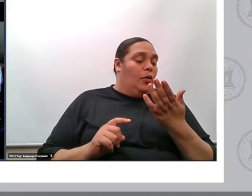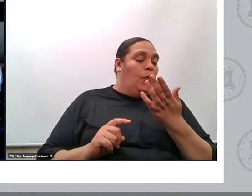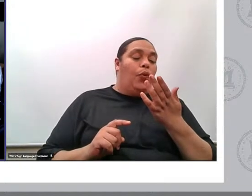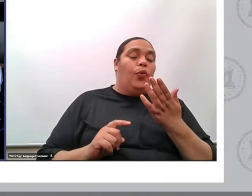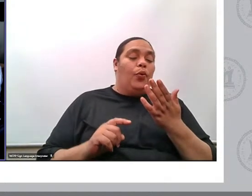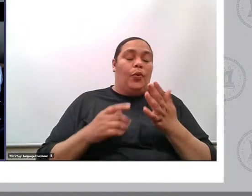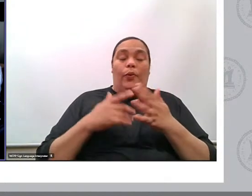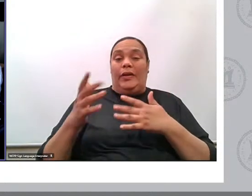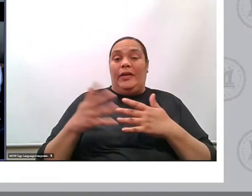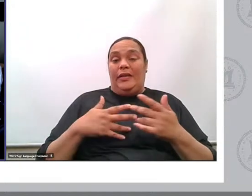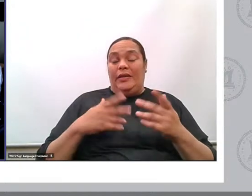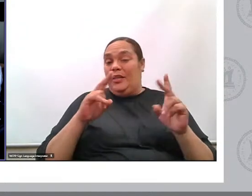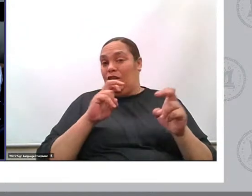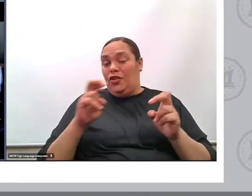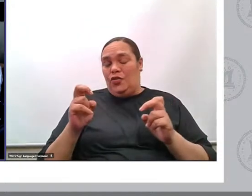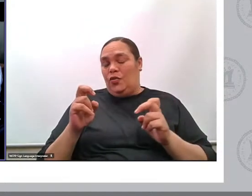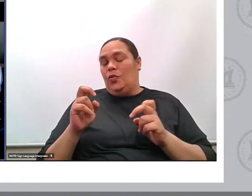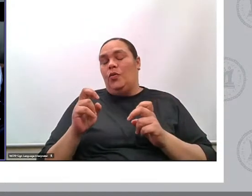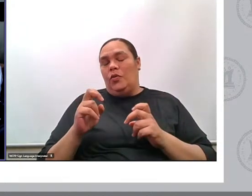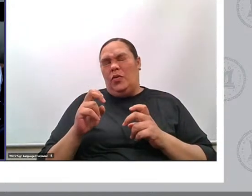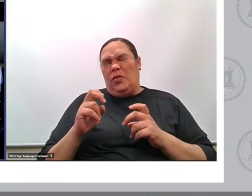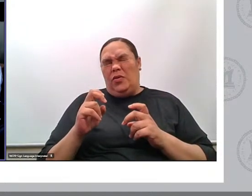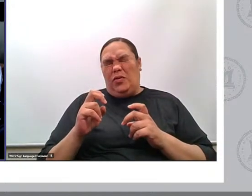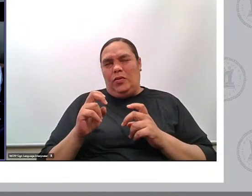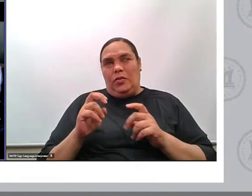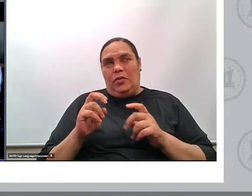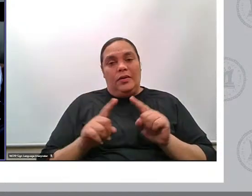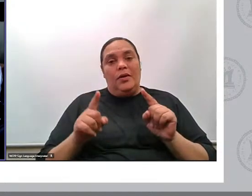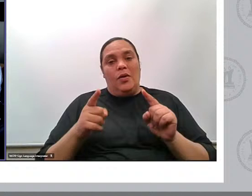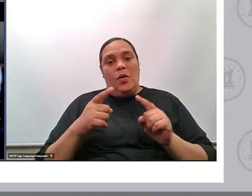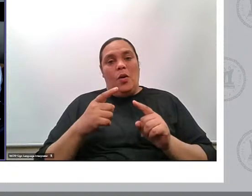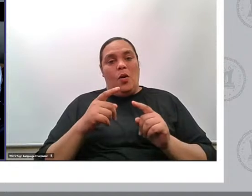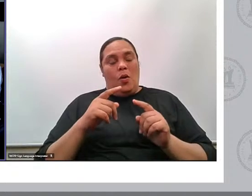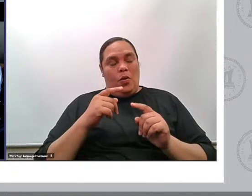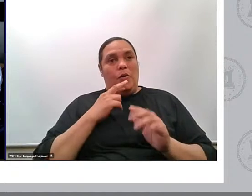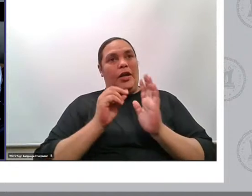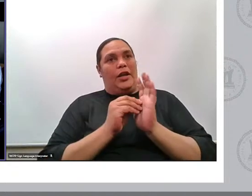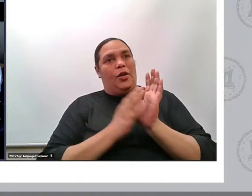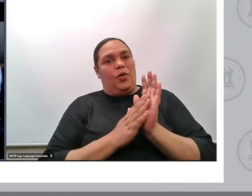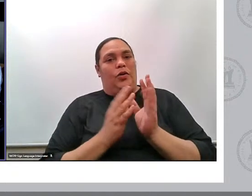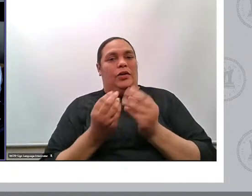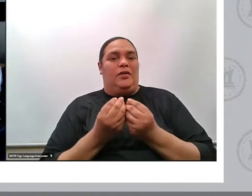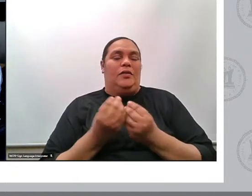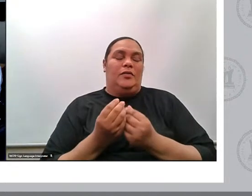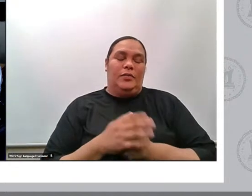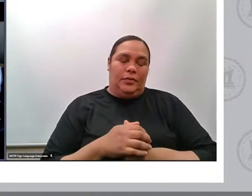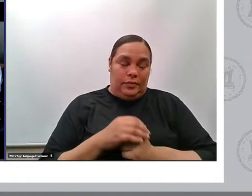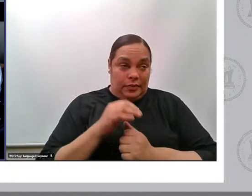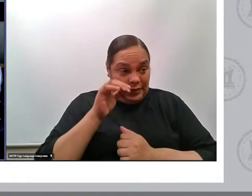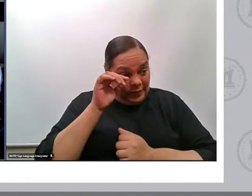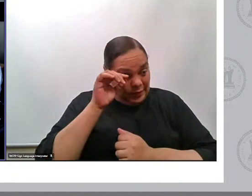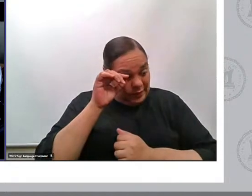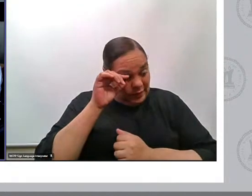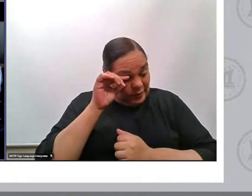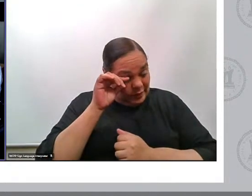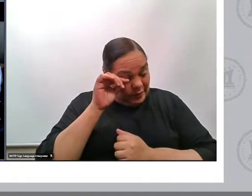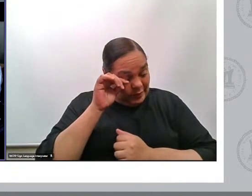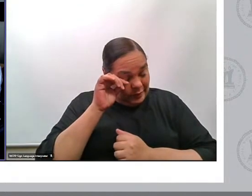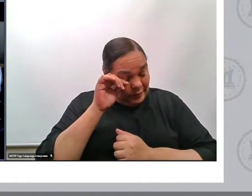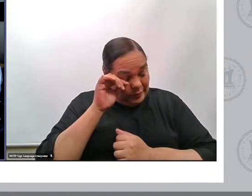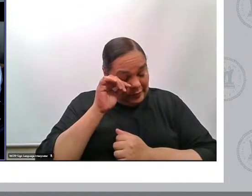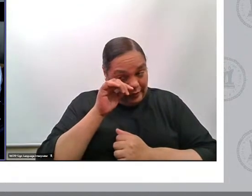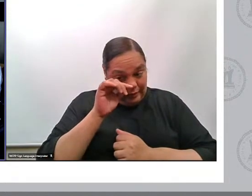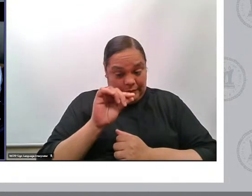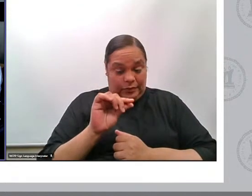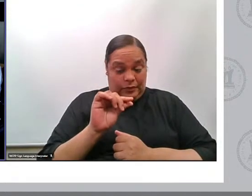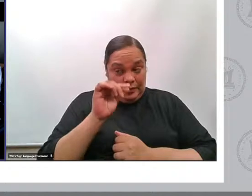issues that need to be in terms of criminal records, etc. And well, the unit with fiscal